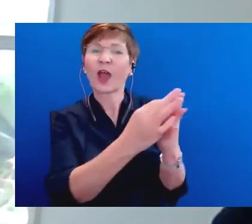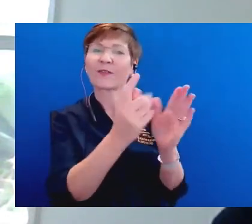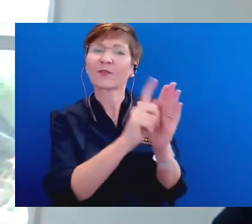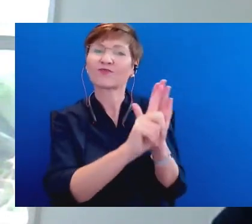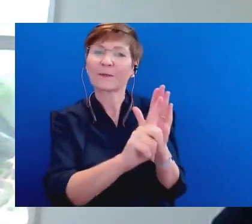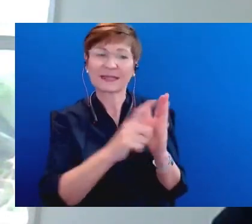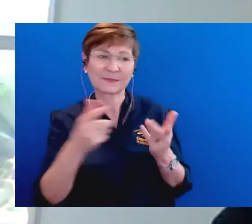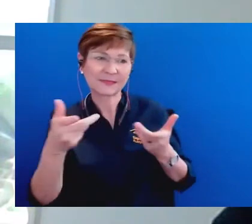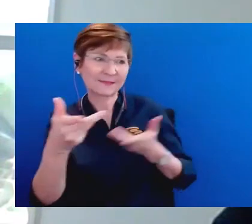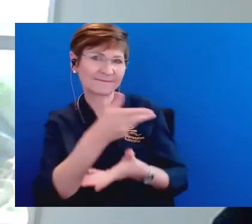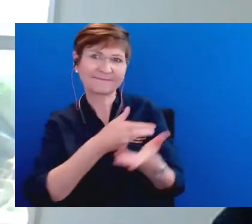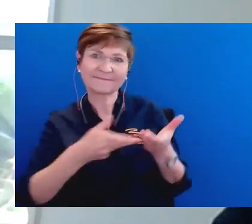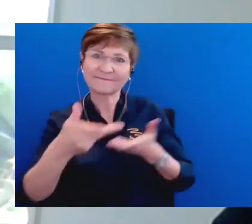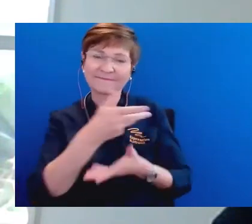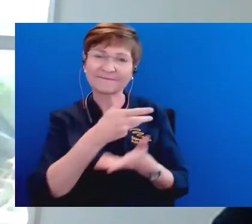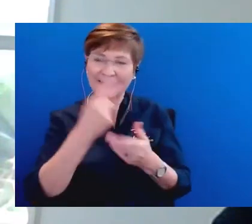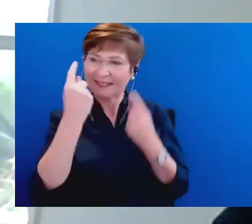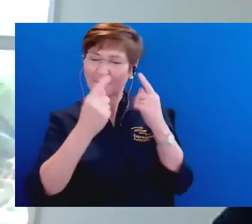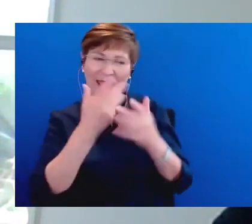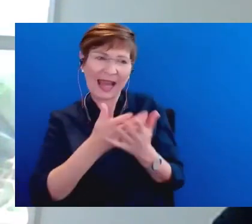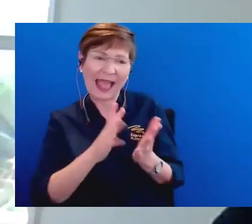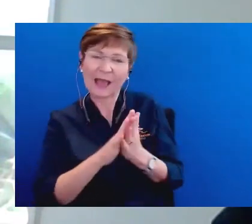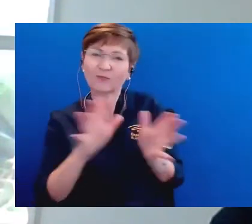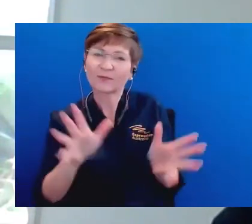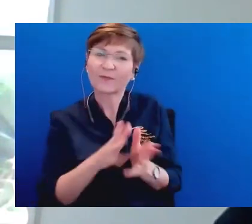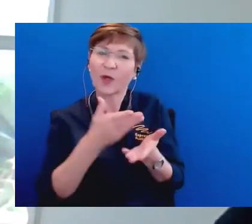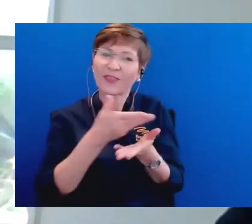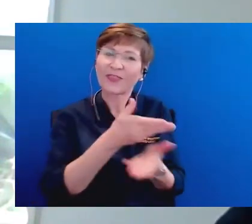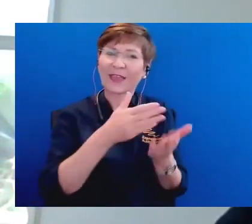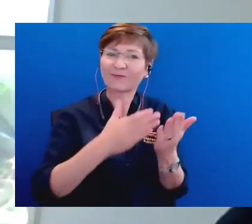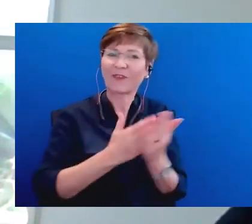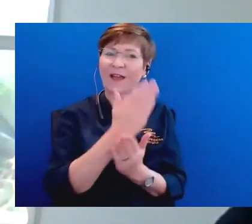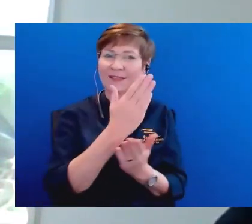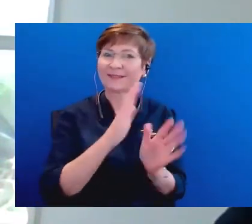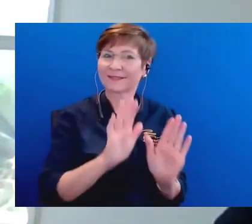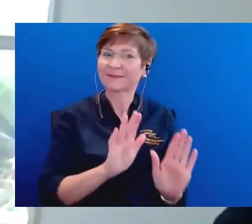to promote the consumer rights of people with cognitive disability.